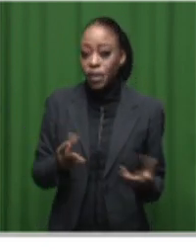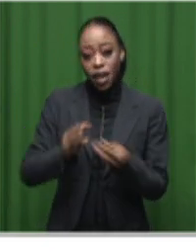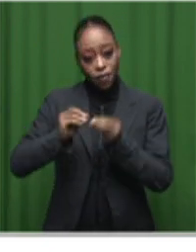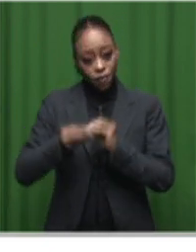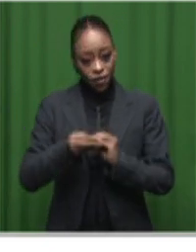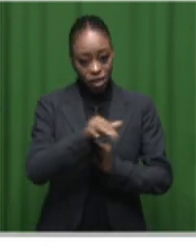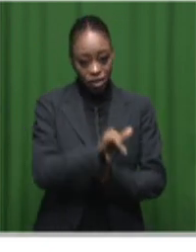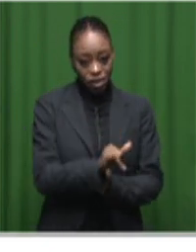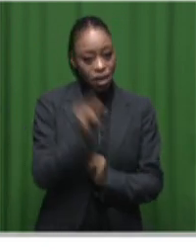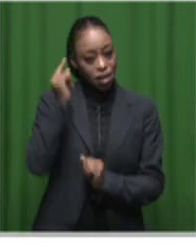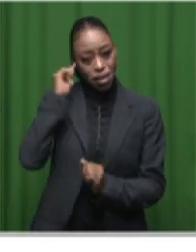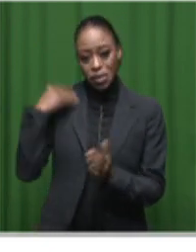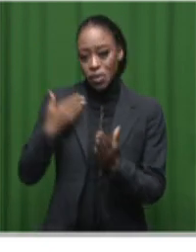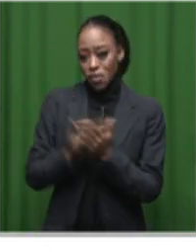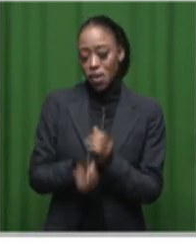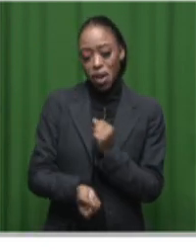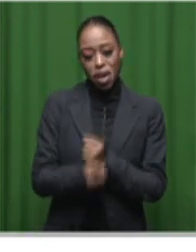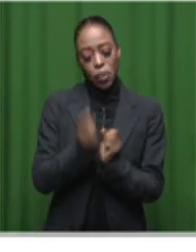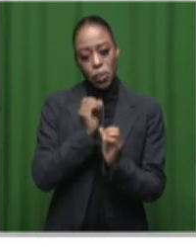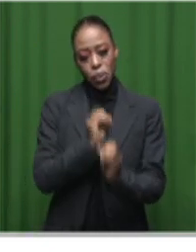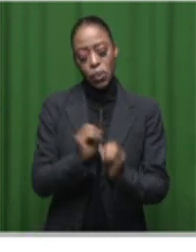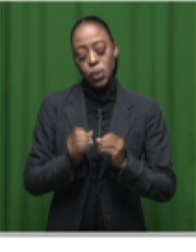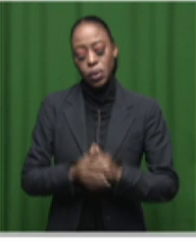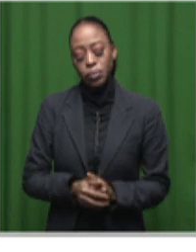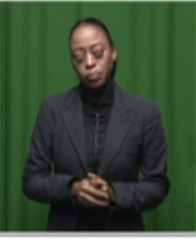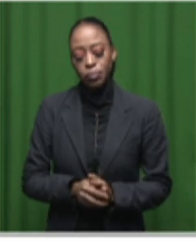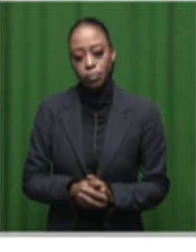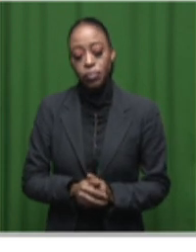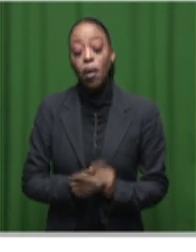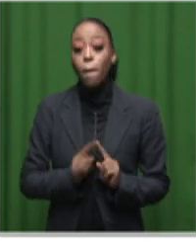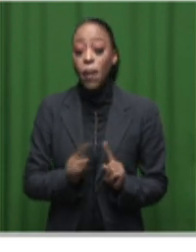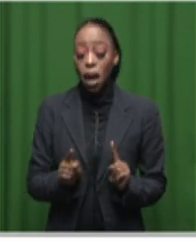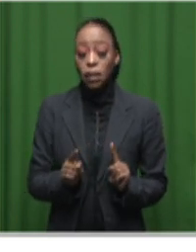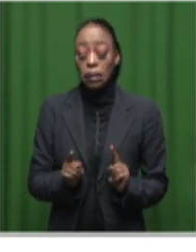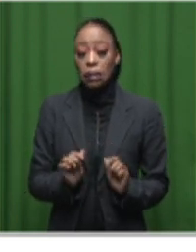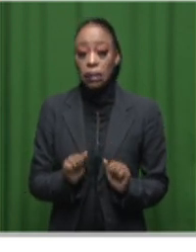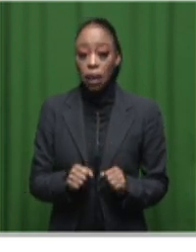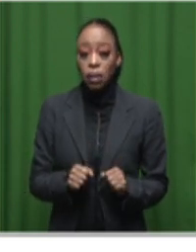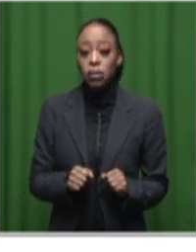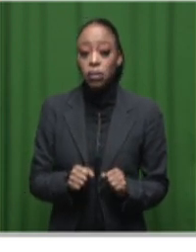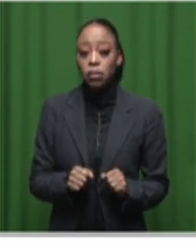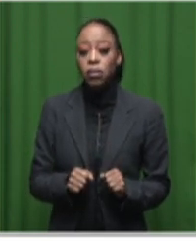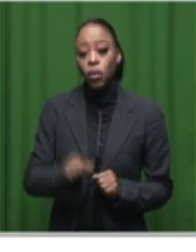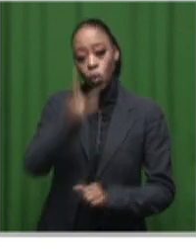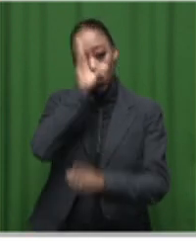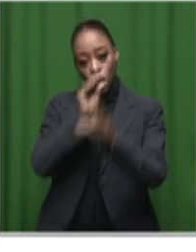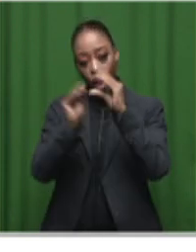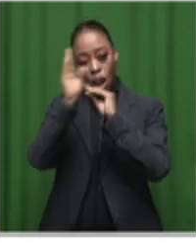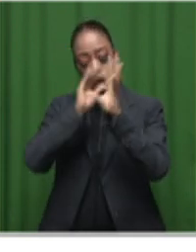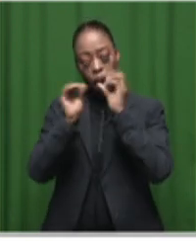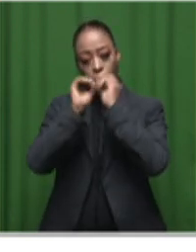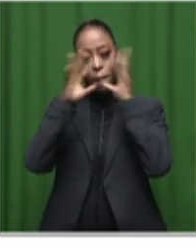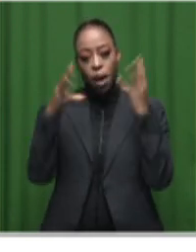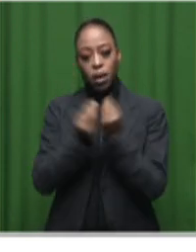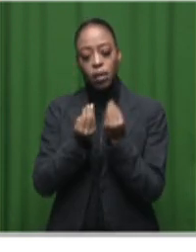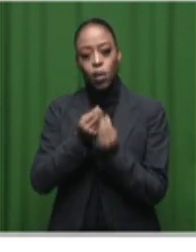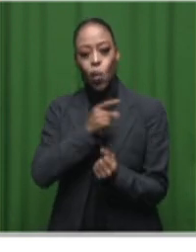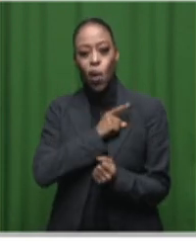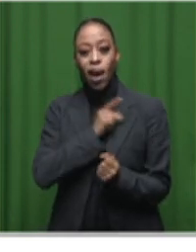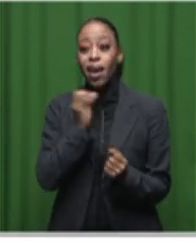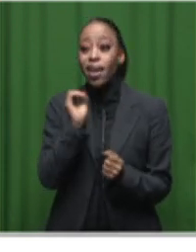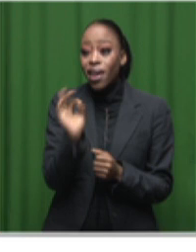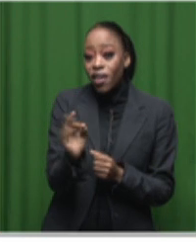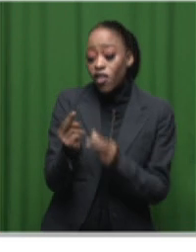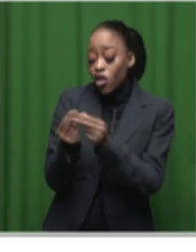think that has happened since the event of Marikana. However, there has been lessons that the longer it takes